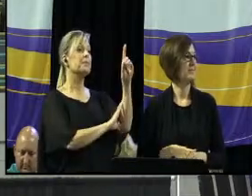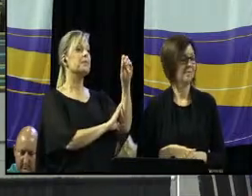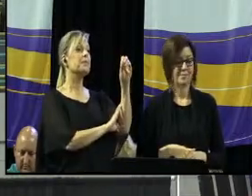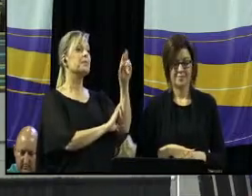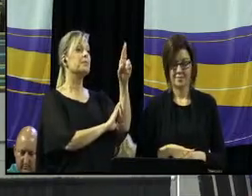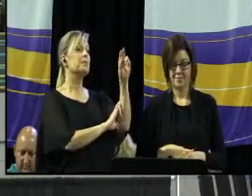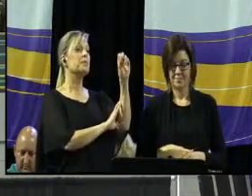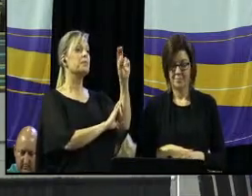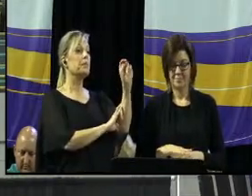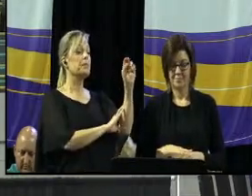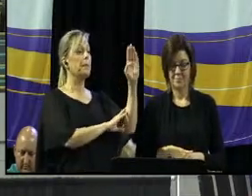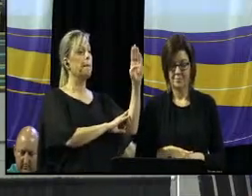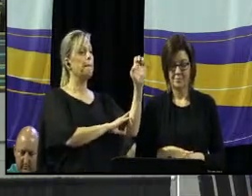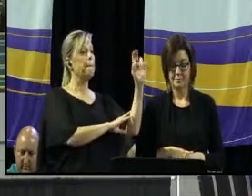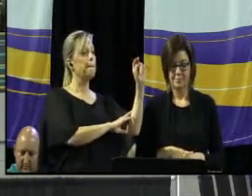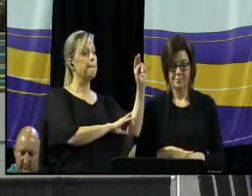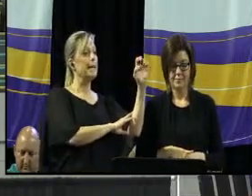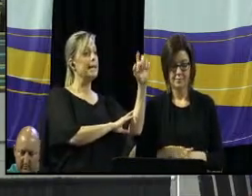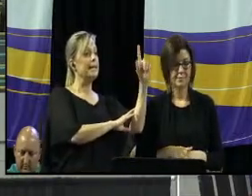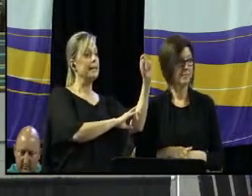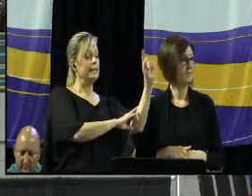Daron Darrell Bennett.